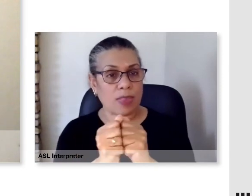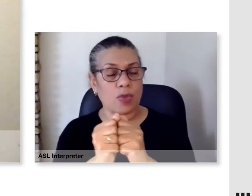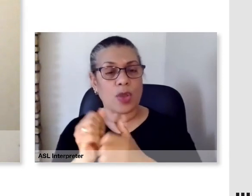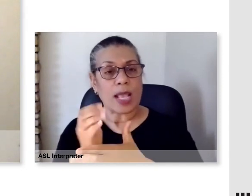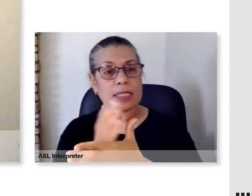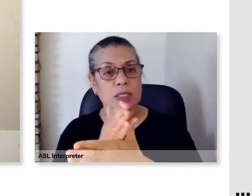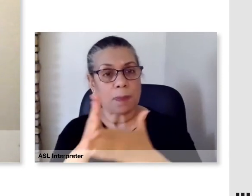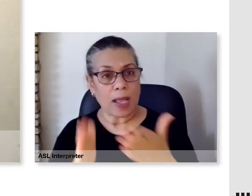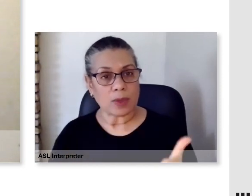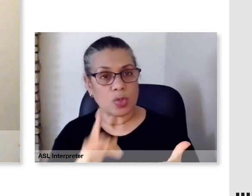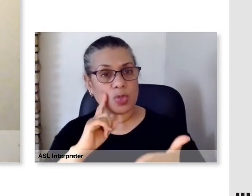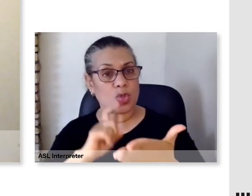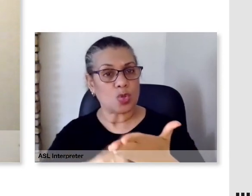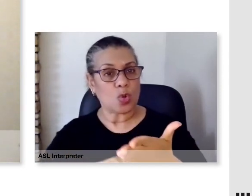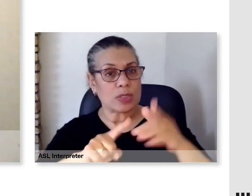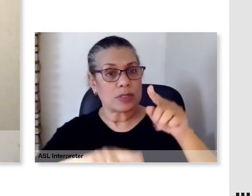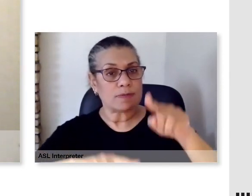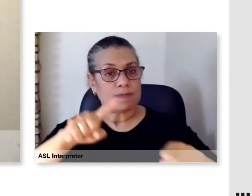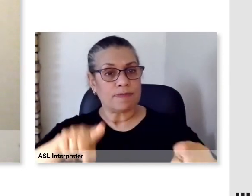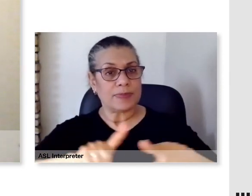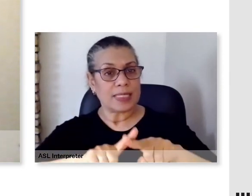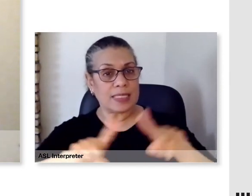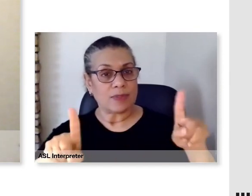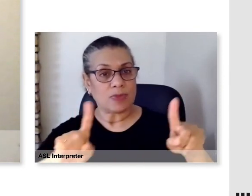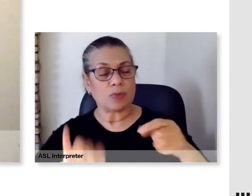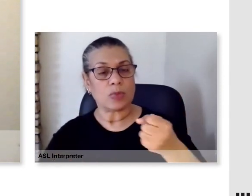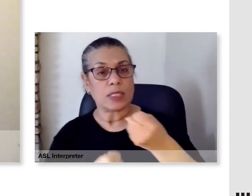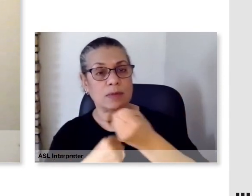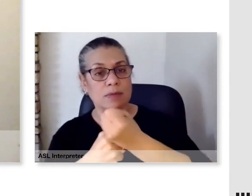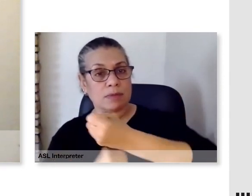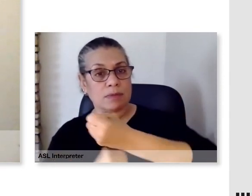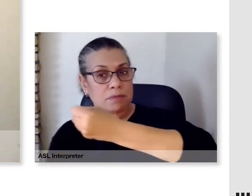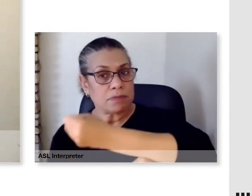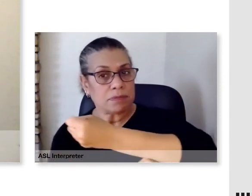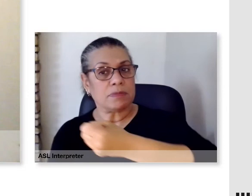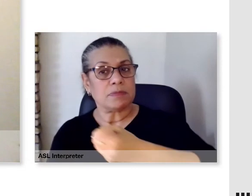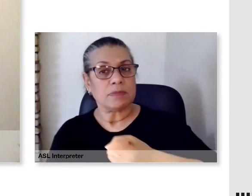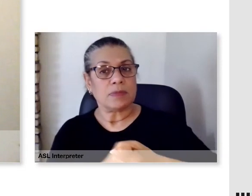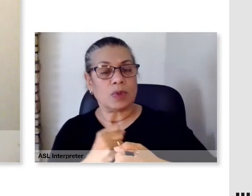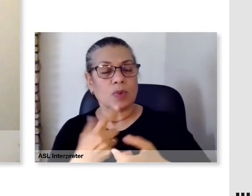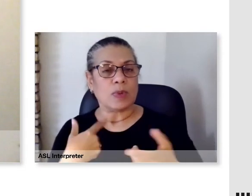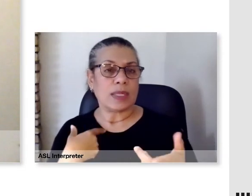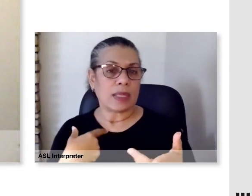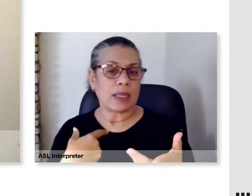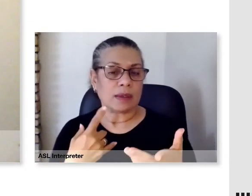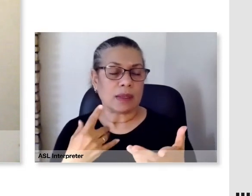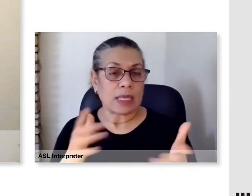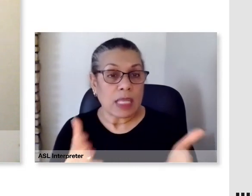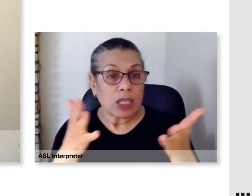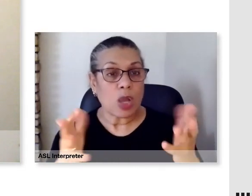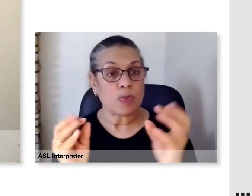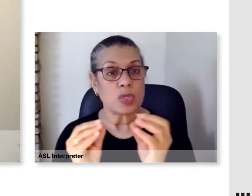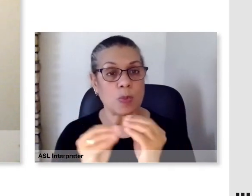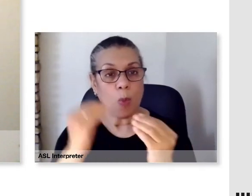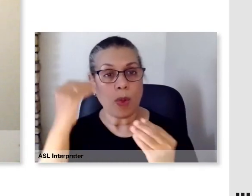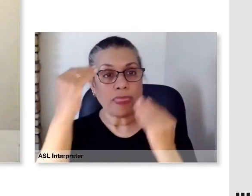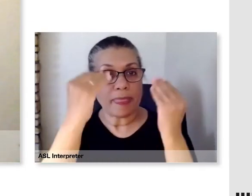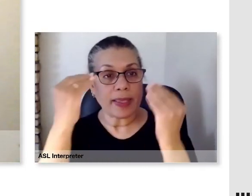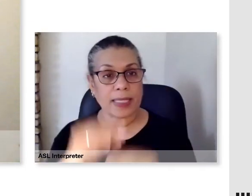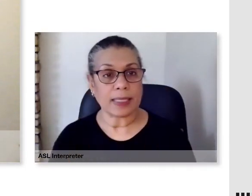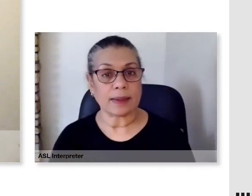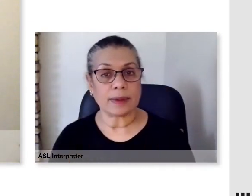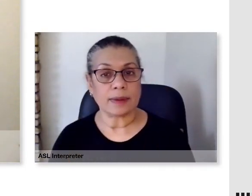across these domains, then it can establish linkages that may actually provoke further thinking. I think if it's done to the, you know, in the